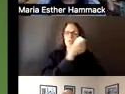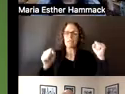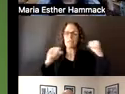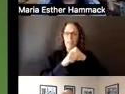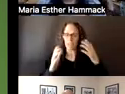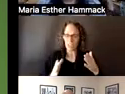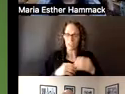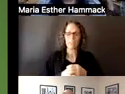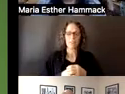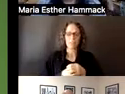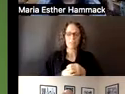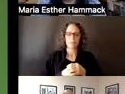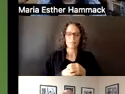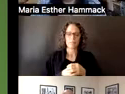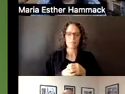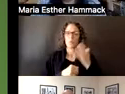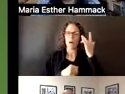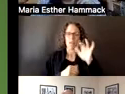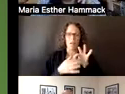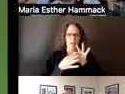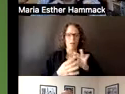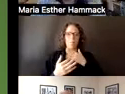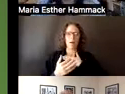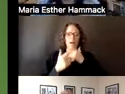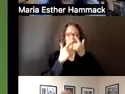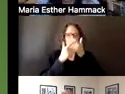that I'm working on is